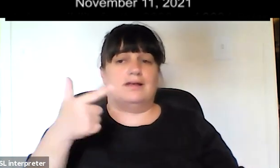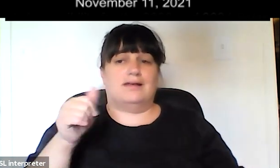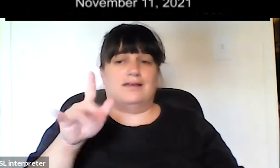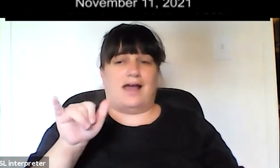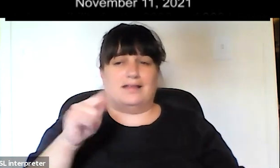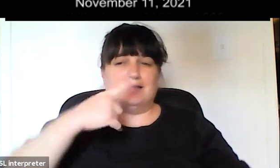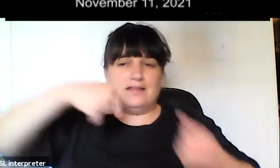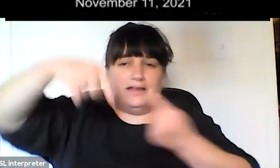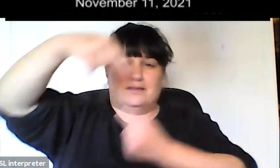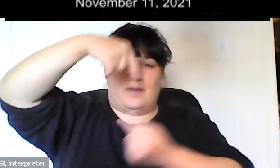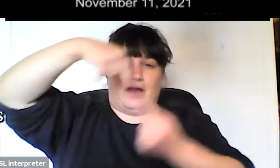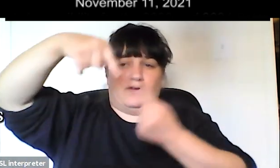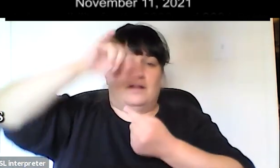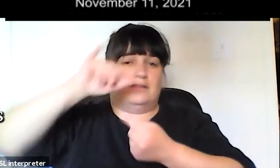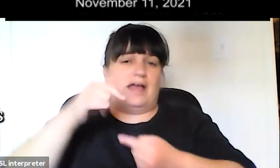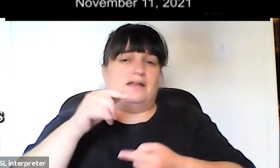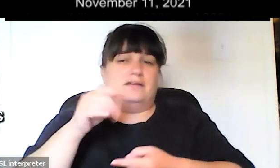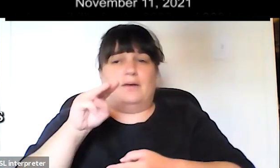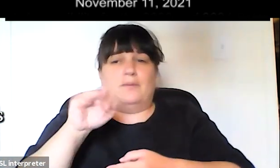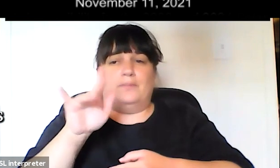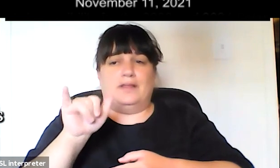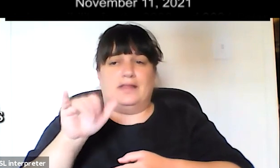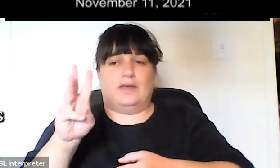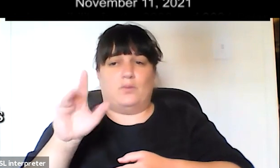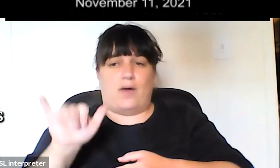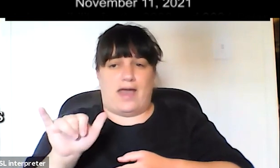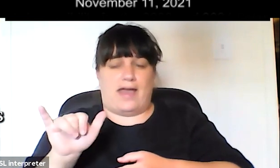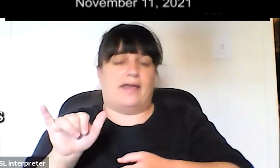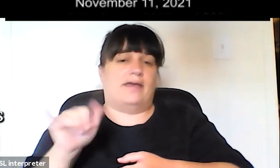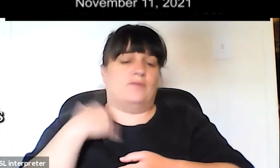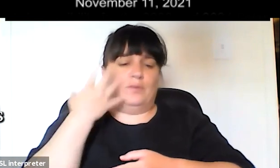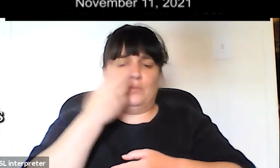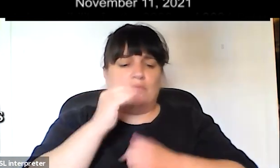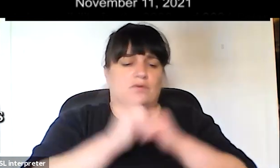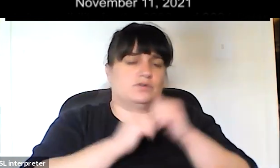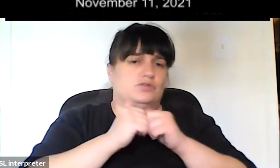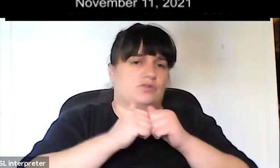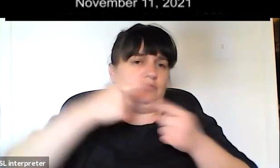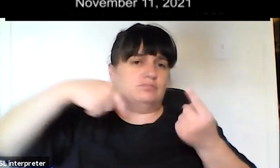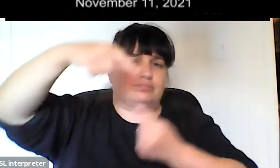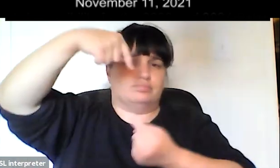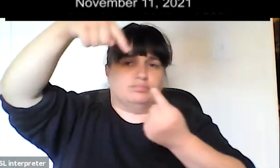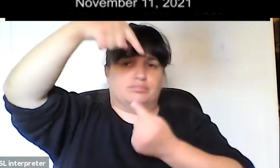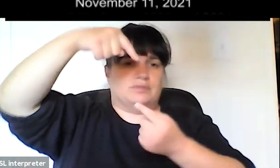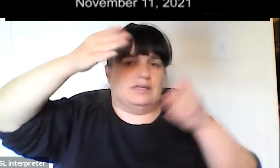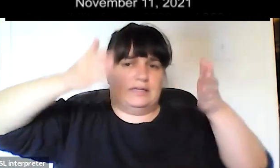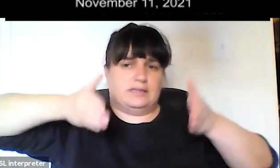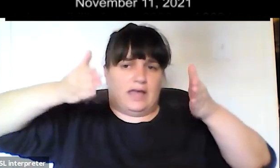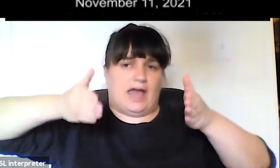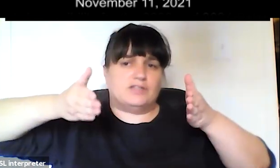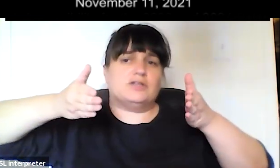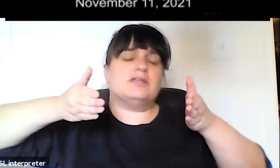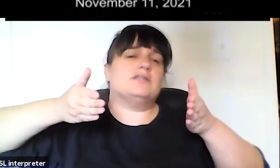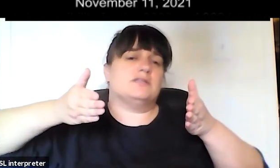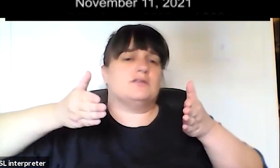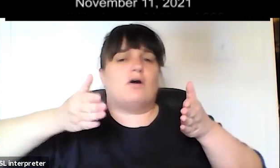kind of like our own Milky Way. And it has these beautiful structures of spiral arms where the edges of those arms